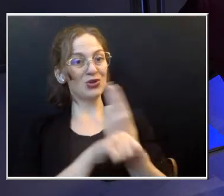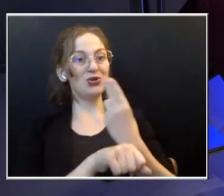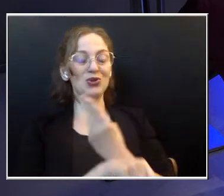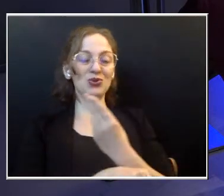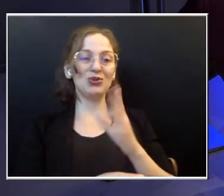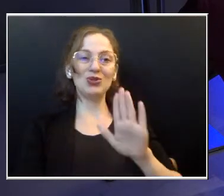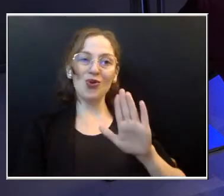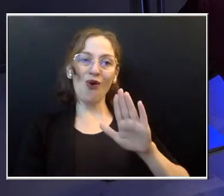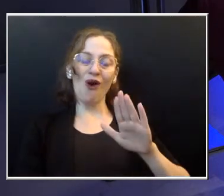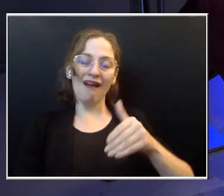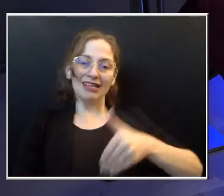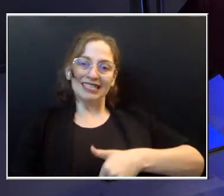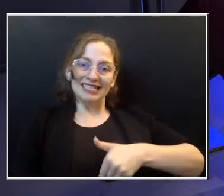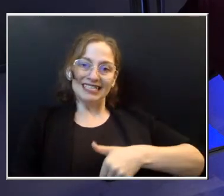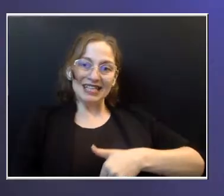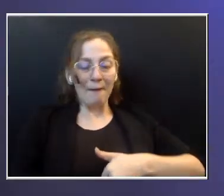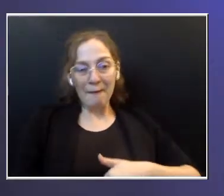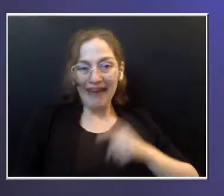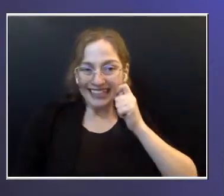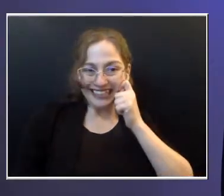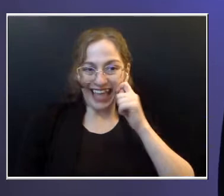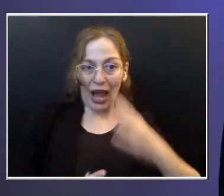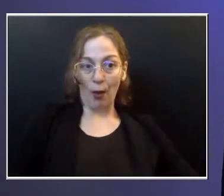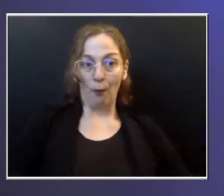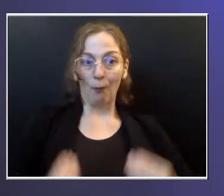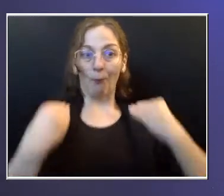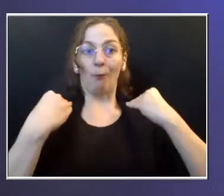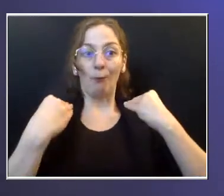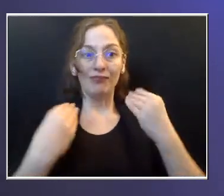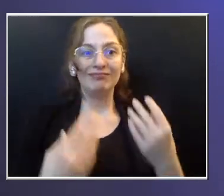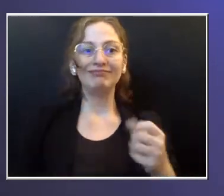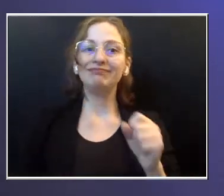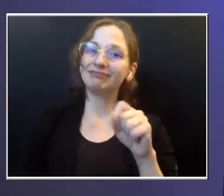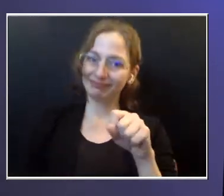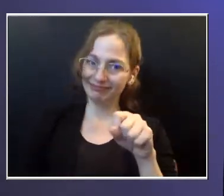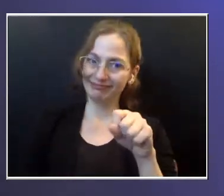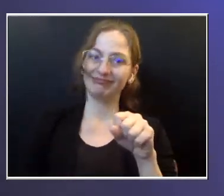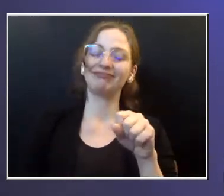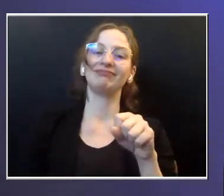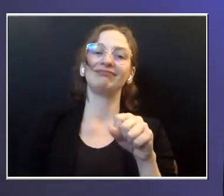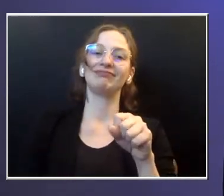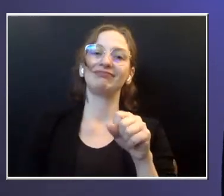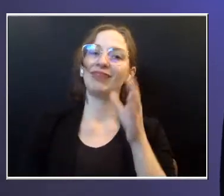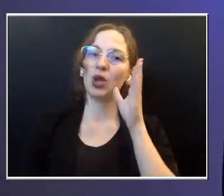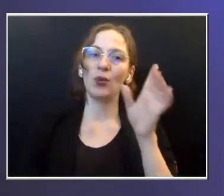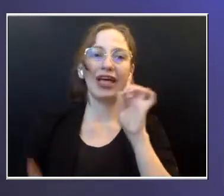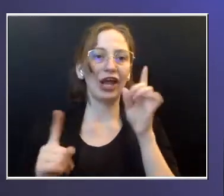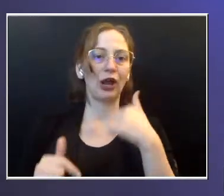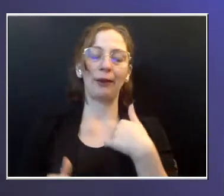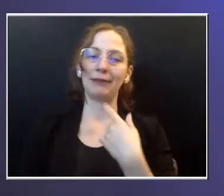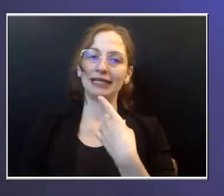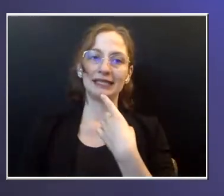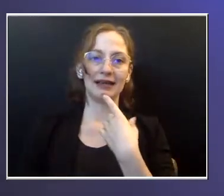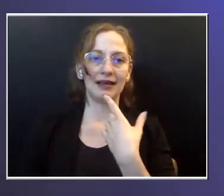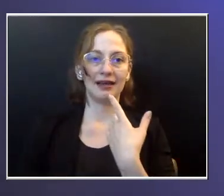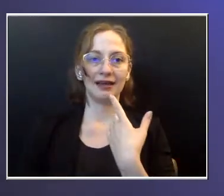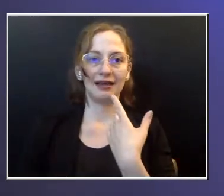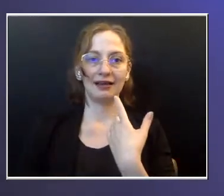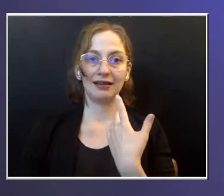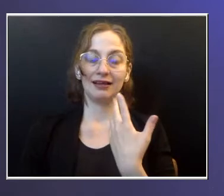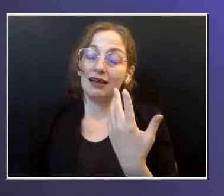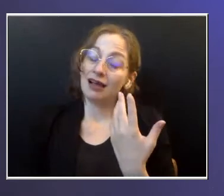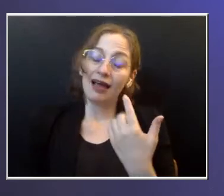a little north? Well, yes, you'll hear me say often, if I had to have cancer, at least you also gave me a tummy tuck.